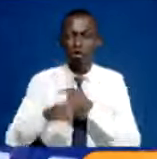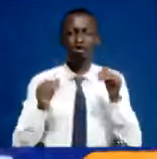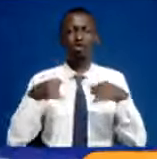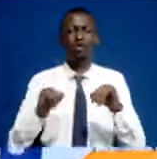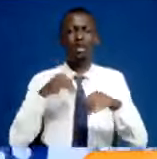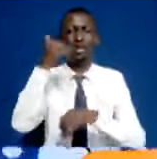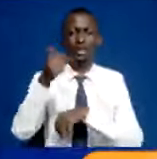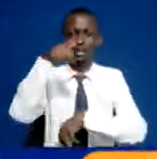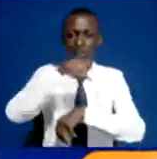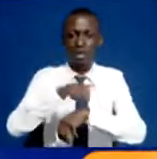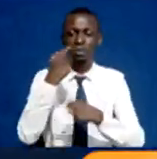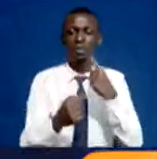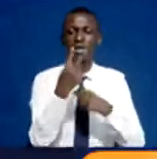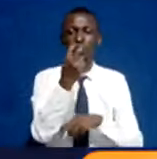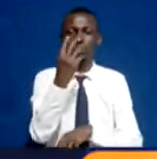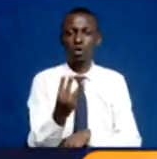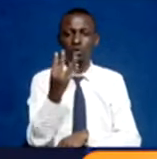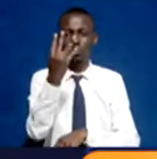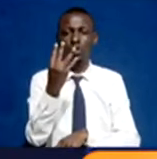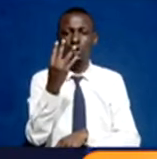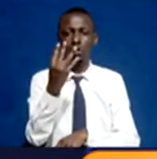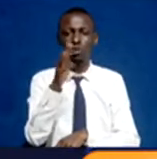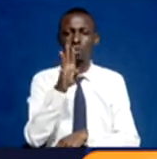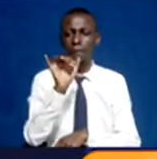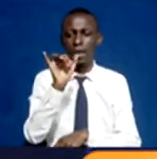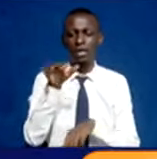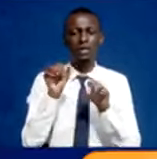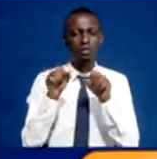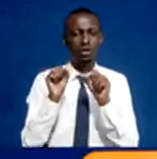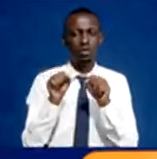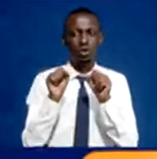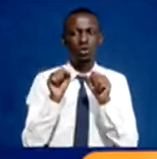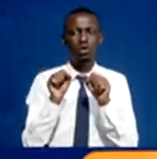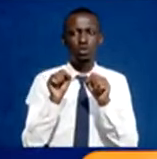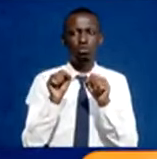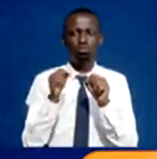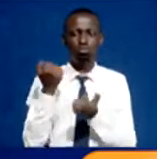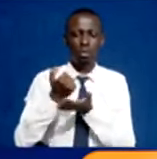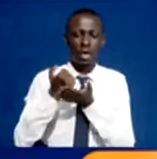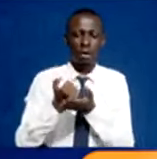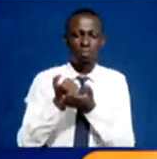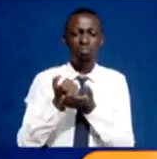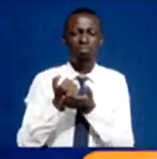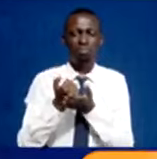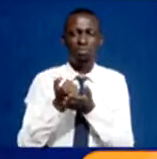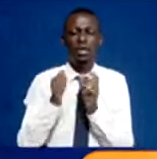time tutakuwa hapa, itakuwa 2024. Burnley kidogo ninaona kama itafanya kazi ya bwana itushikie